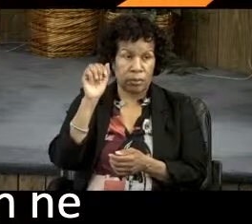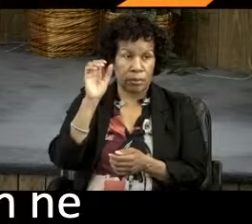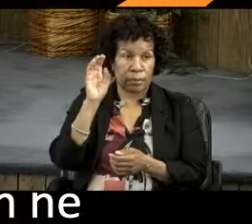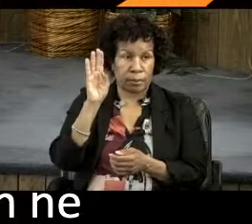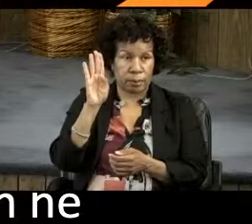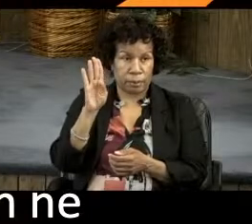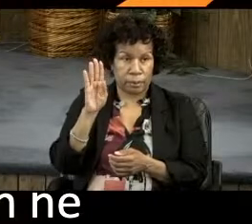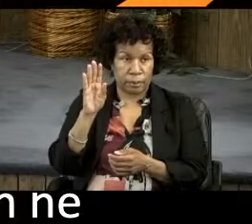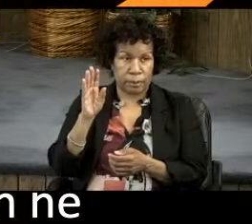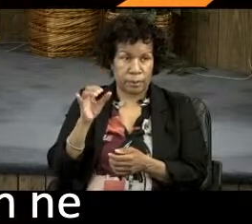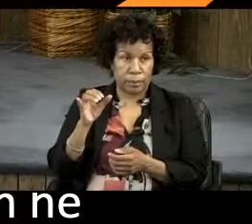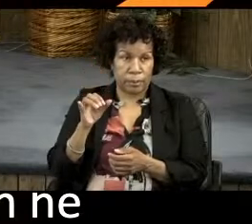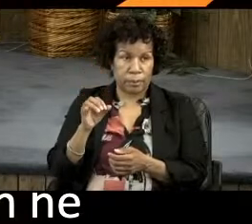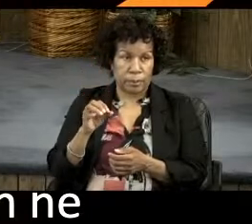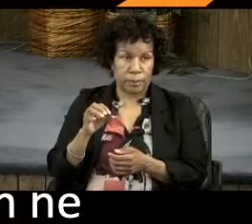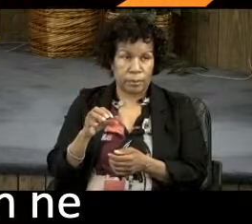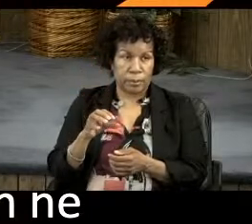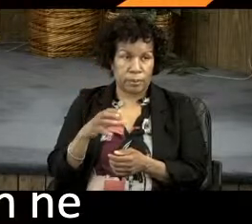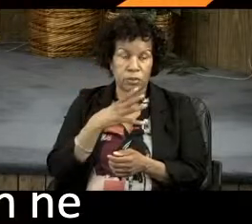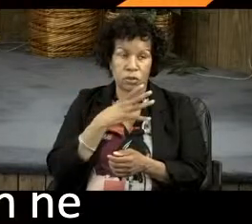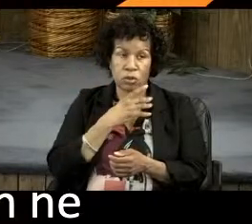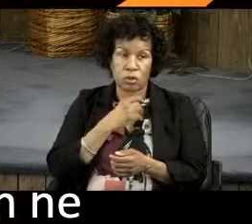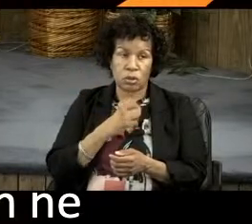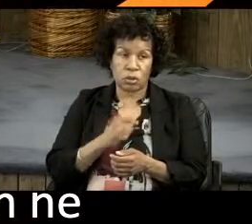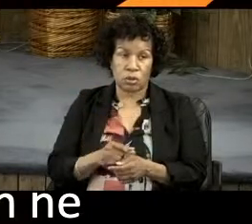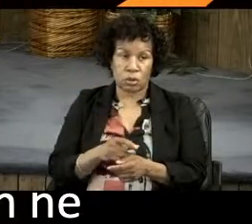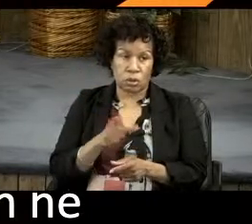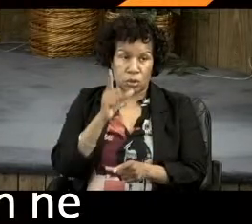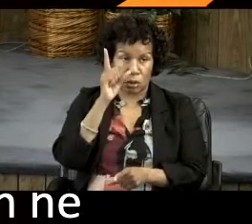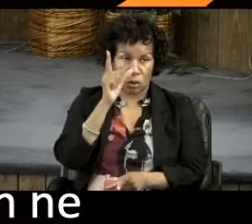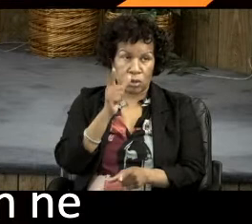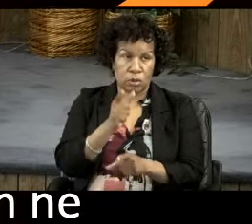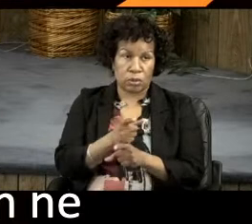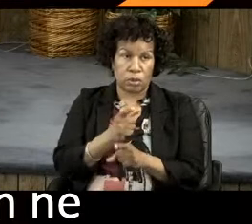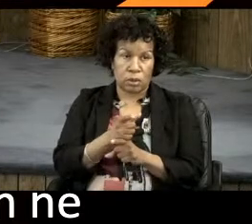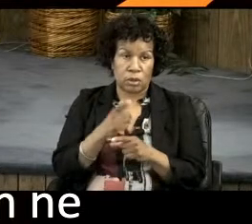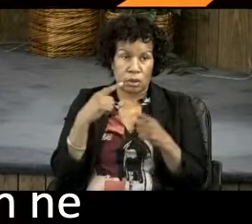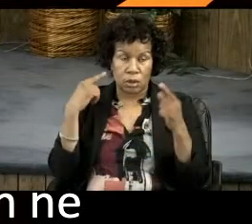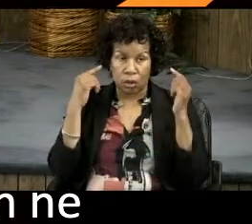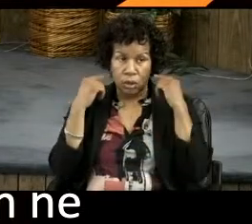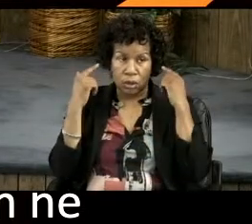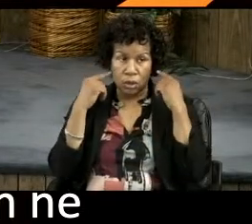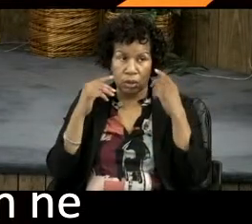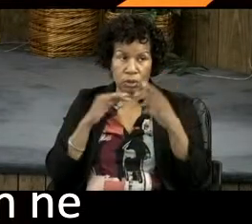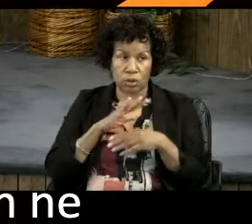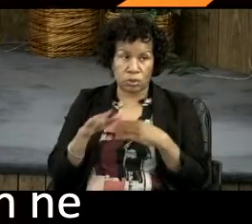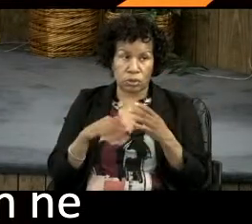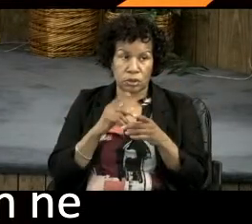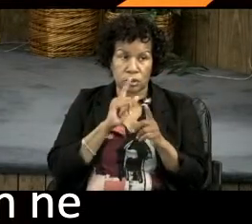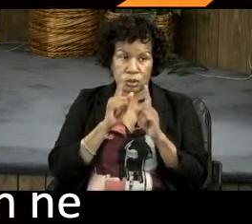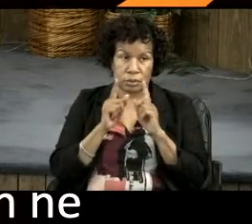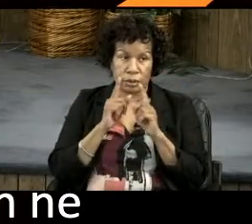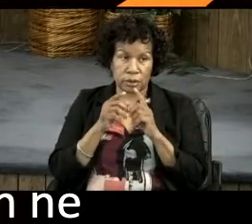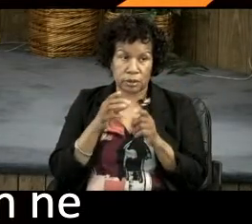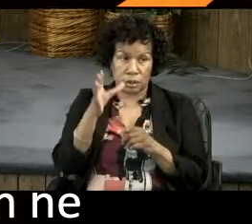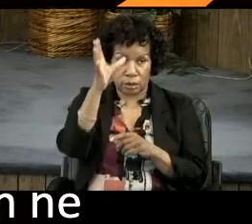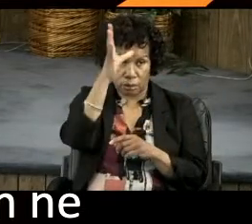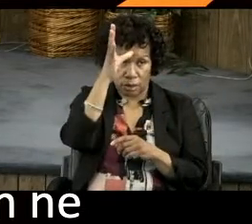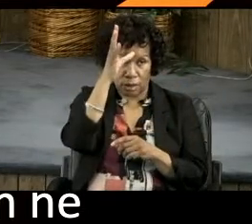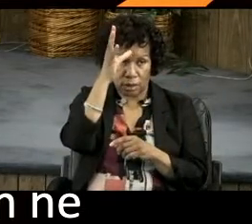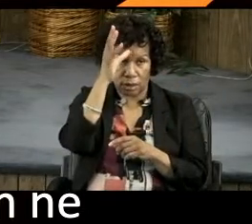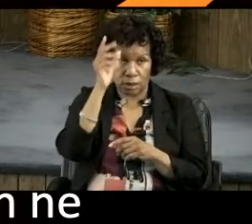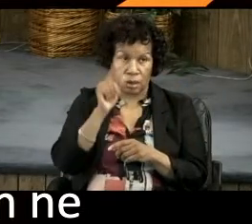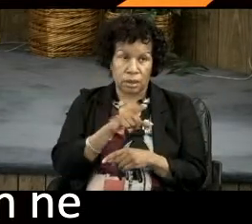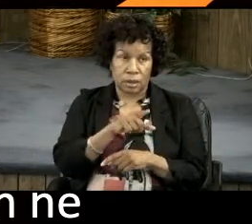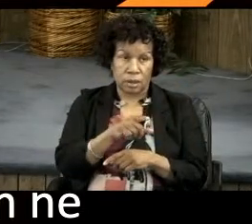come out on him because he wasn't the one. He ain't forgot that. He's still salty. He heard